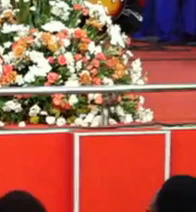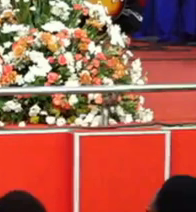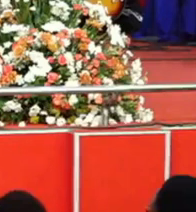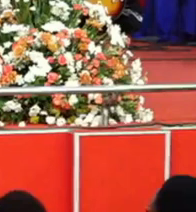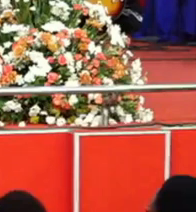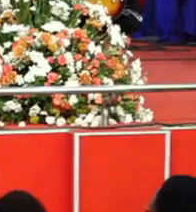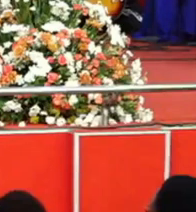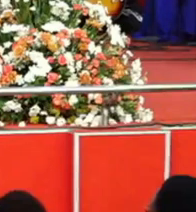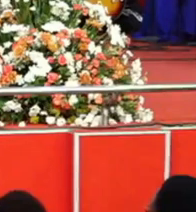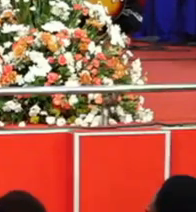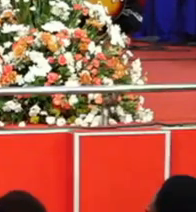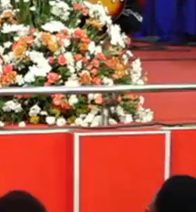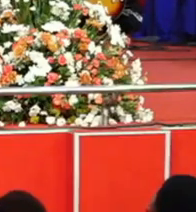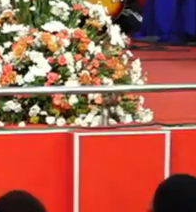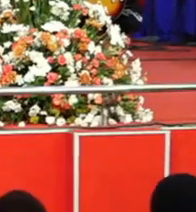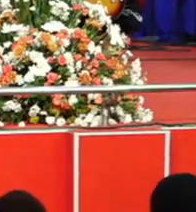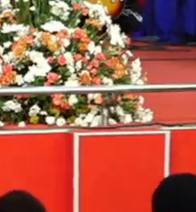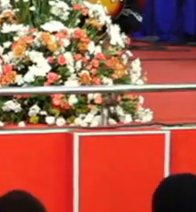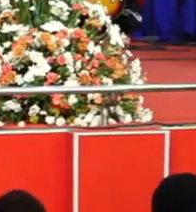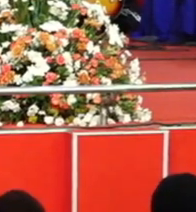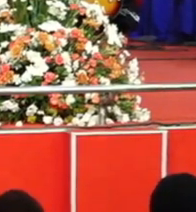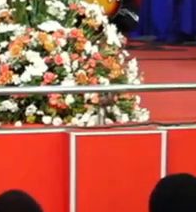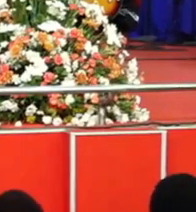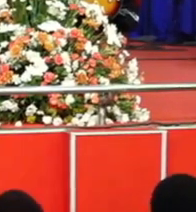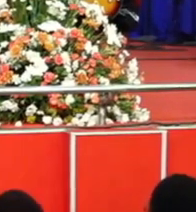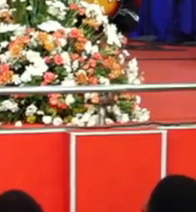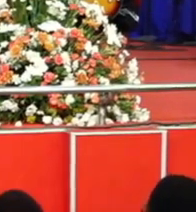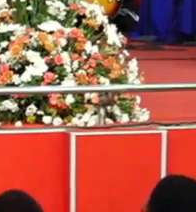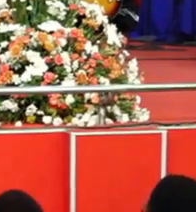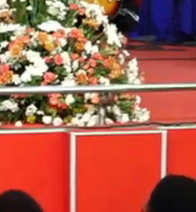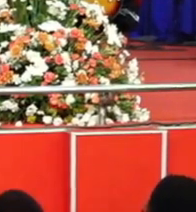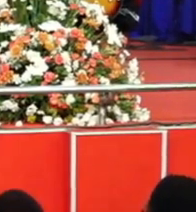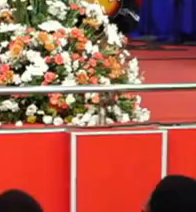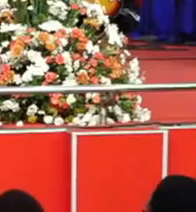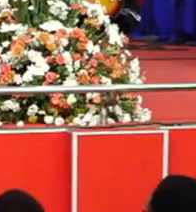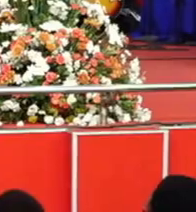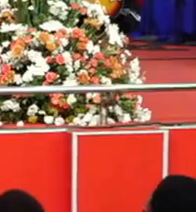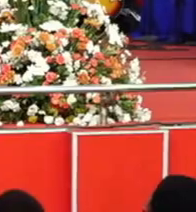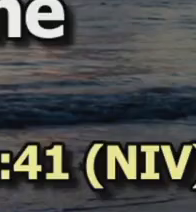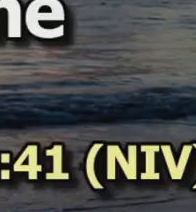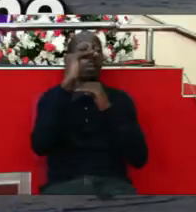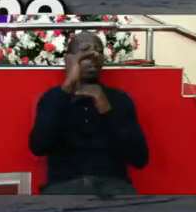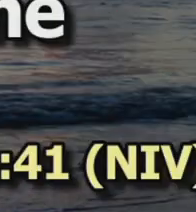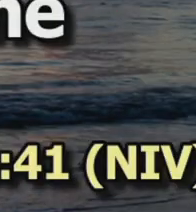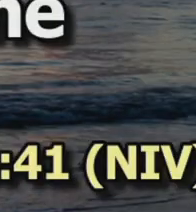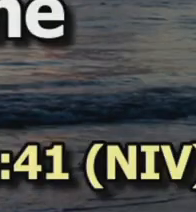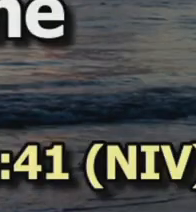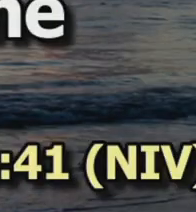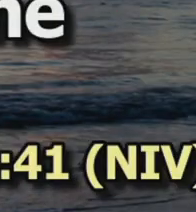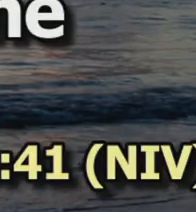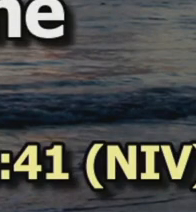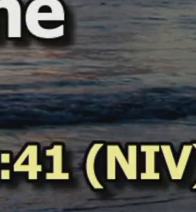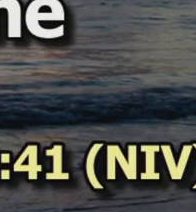the Bible says again and again, Biblia inasema tena na tena, they tempted God and limited the Holy One of Israel. Ni